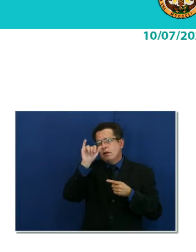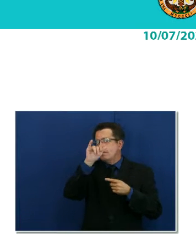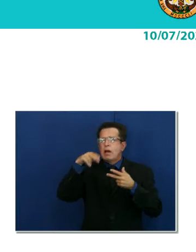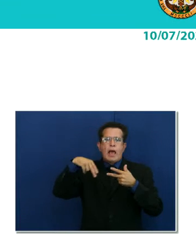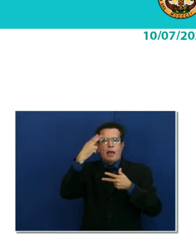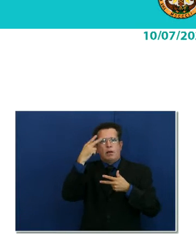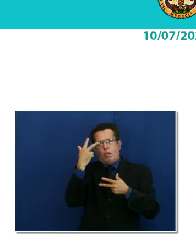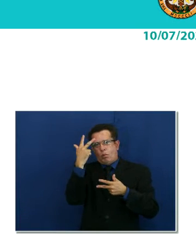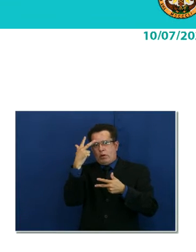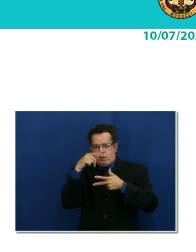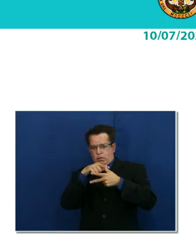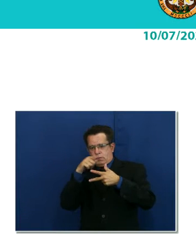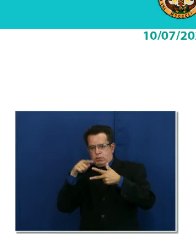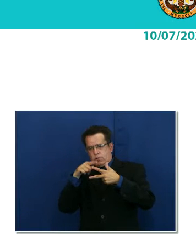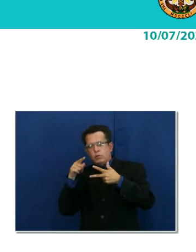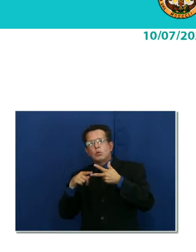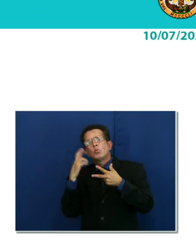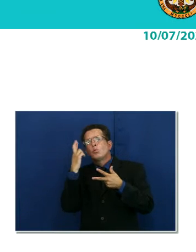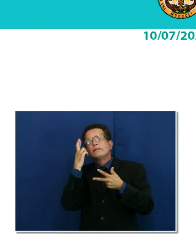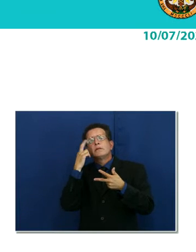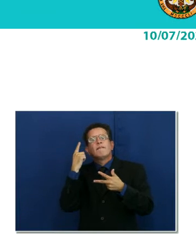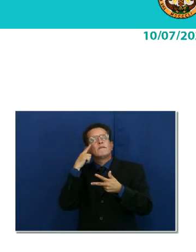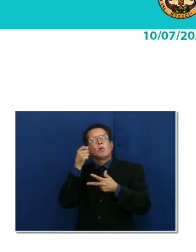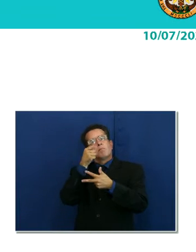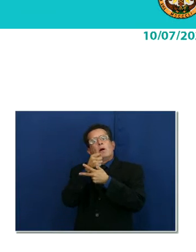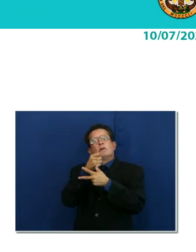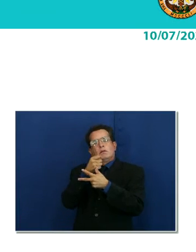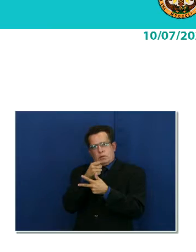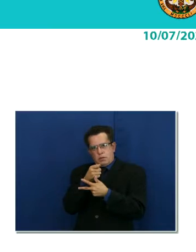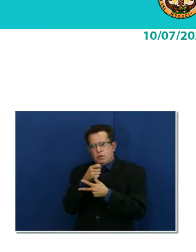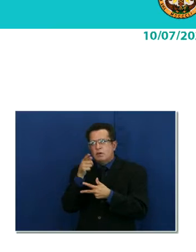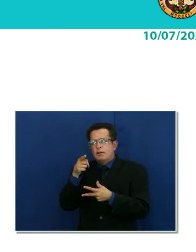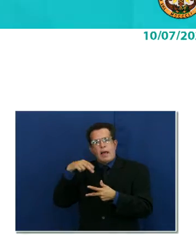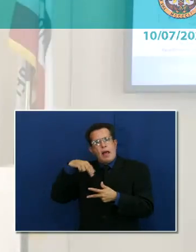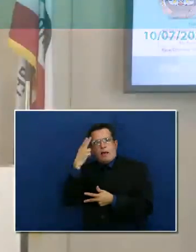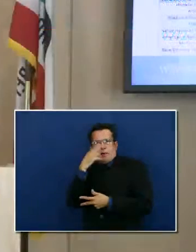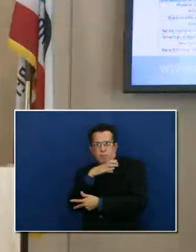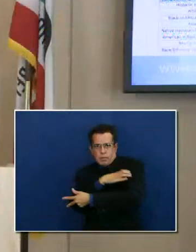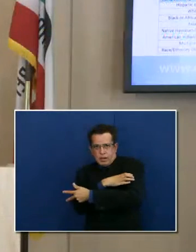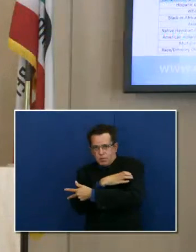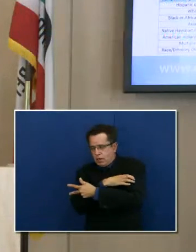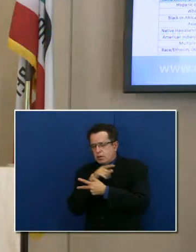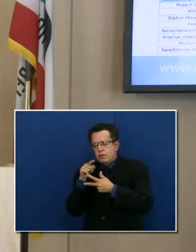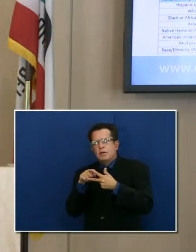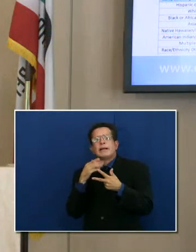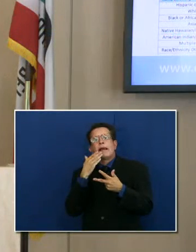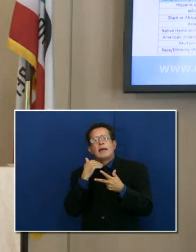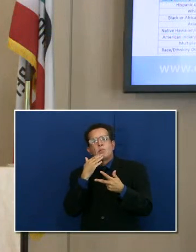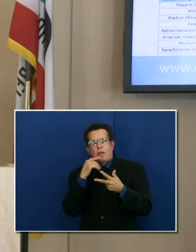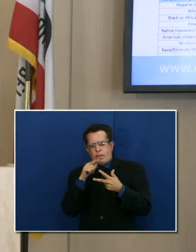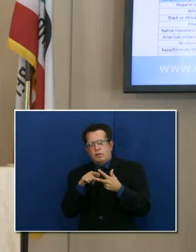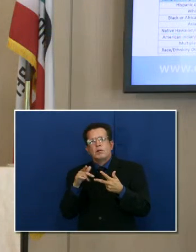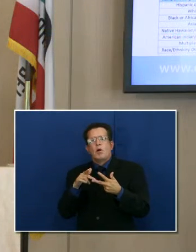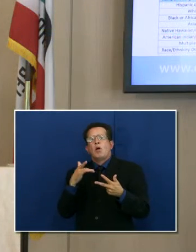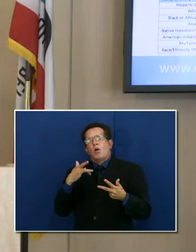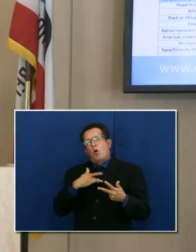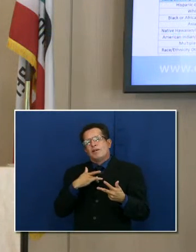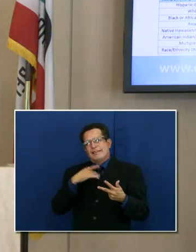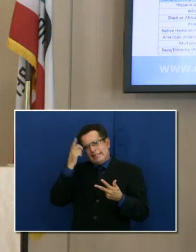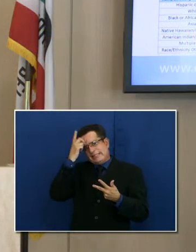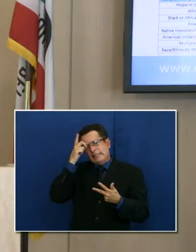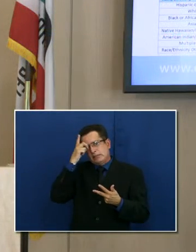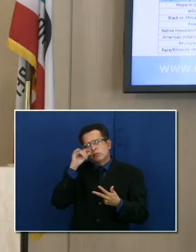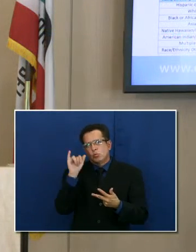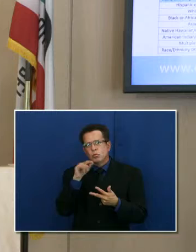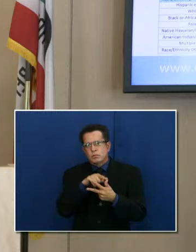categories for underlying medical conditions includes hypertension, diabetes, and heart disease.